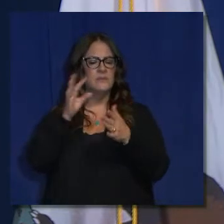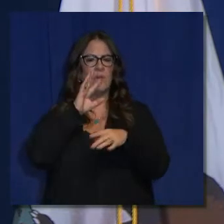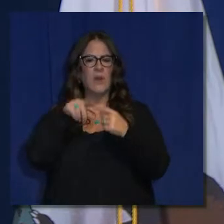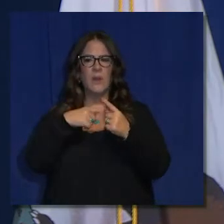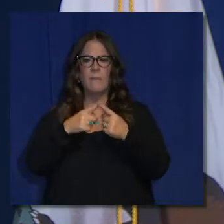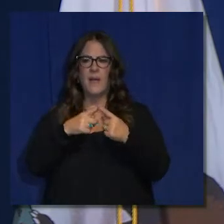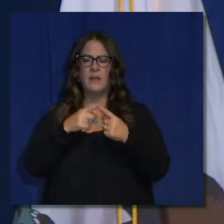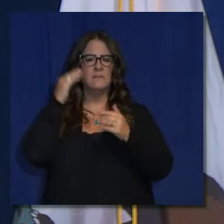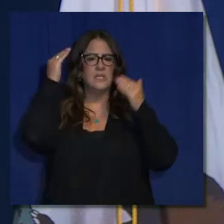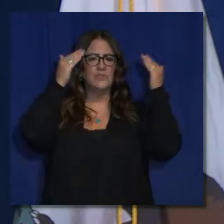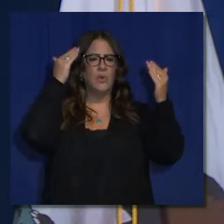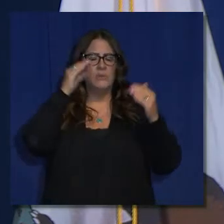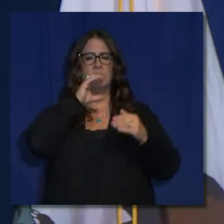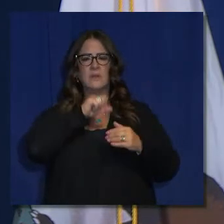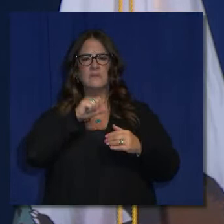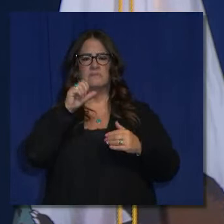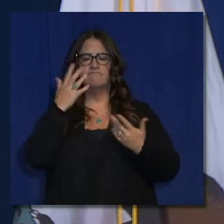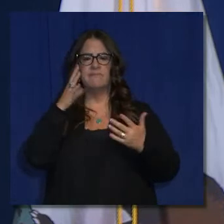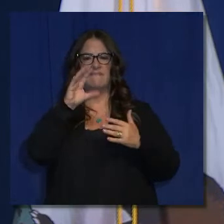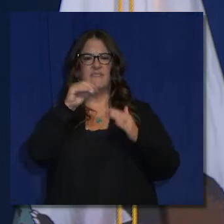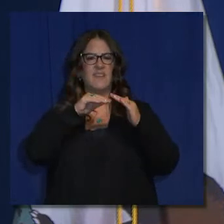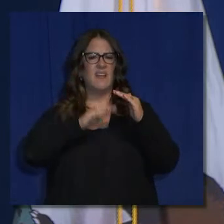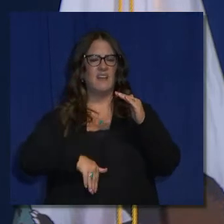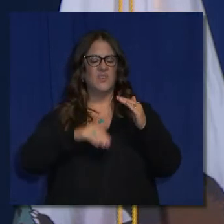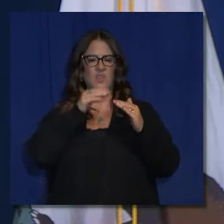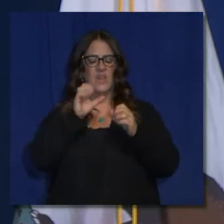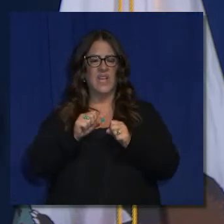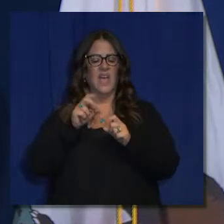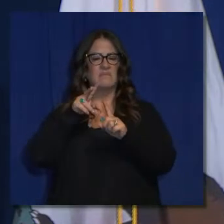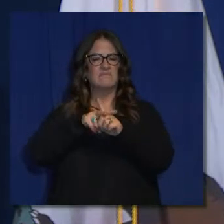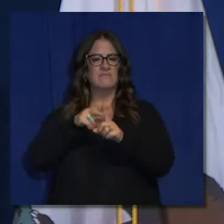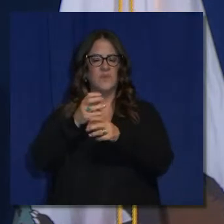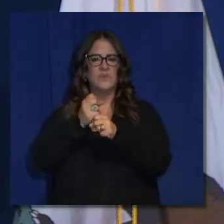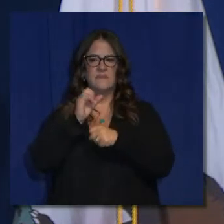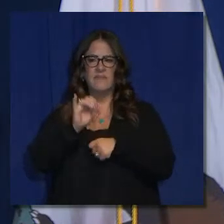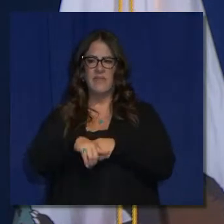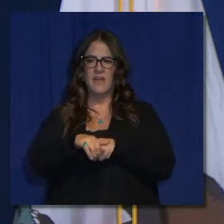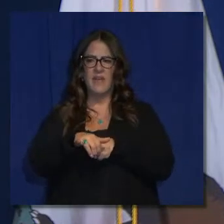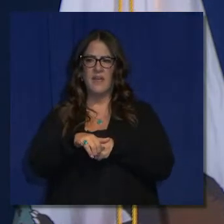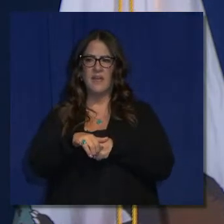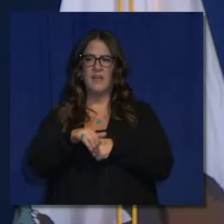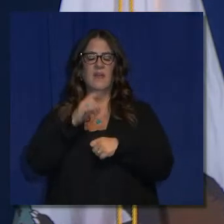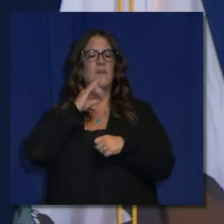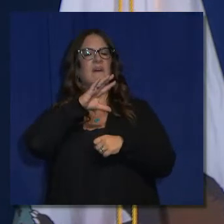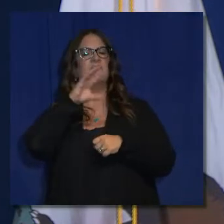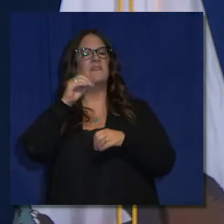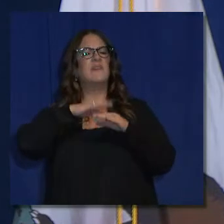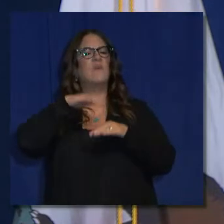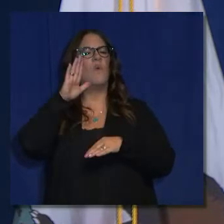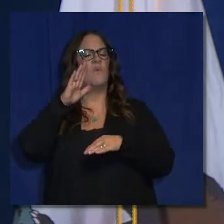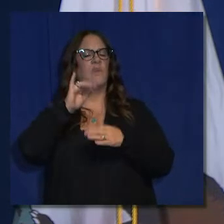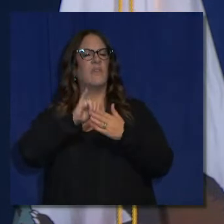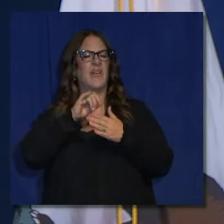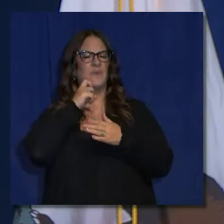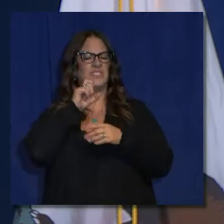to include adults 50 and under? The expansion for 50 and over was just put into place.